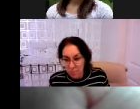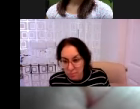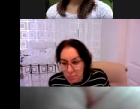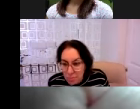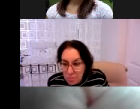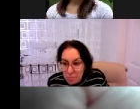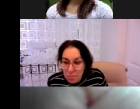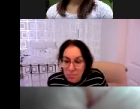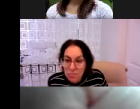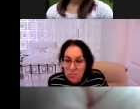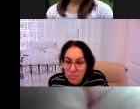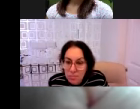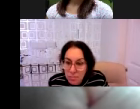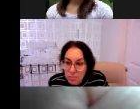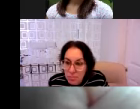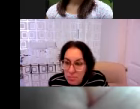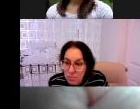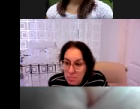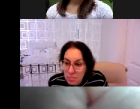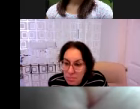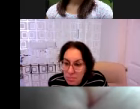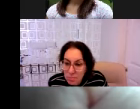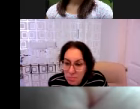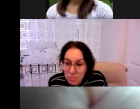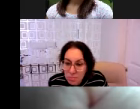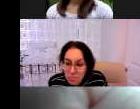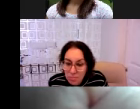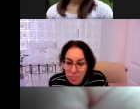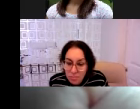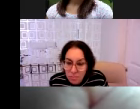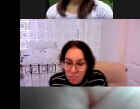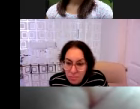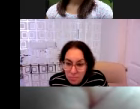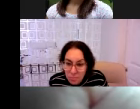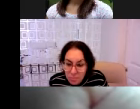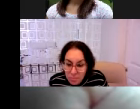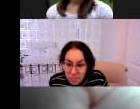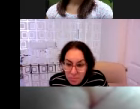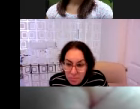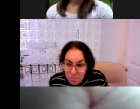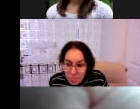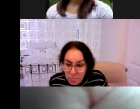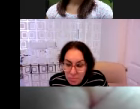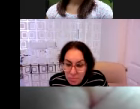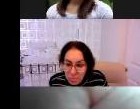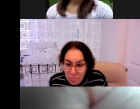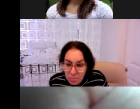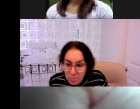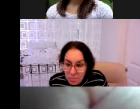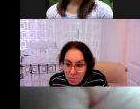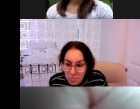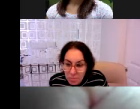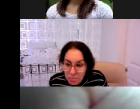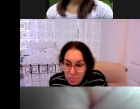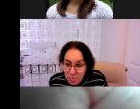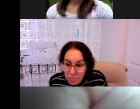these onto the fascicles that you identify, and then summarize data for an individual based on a vector of measurements going